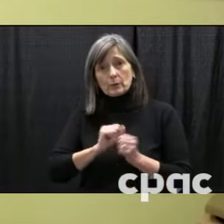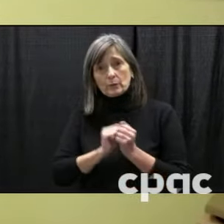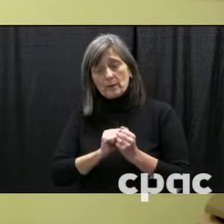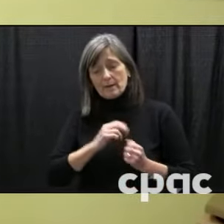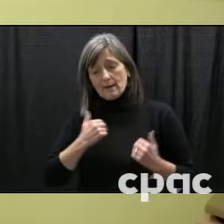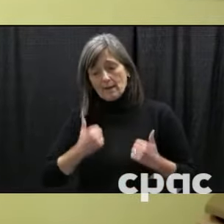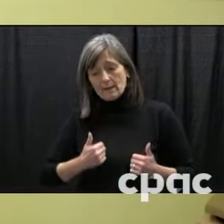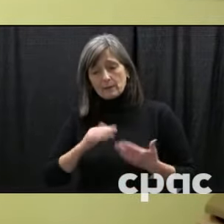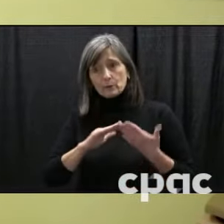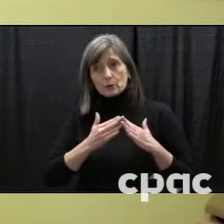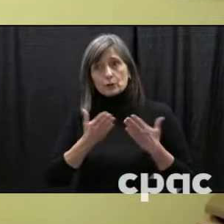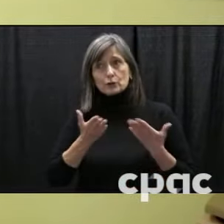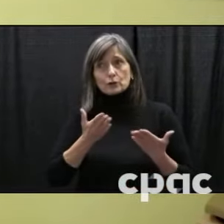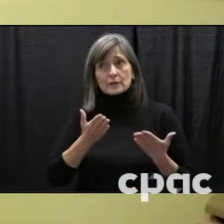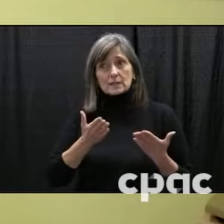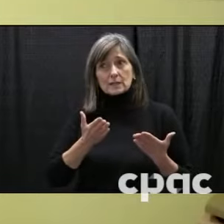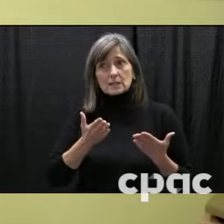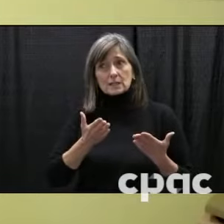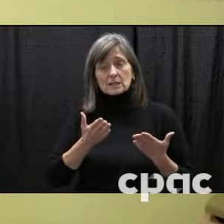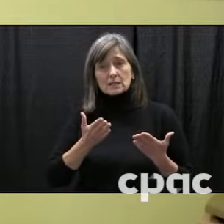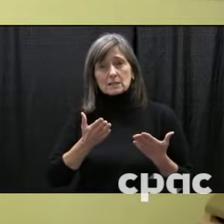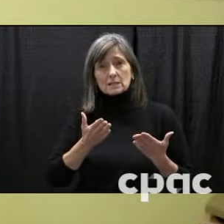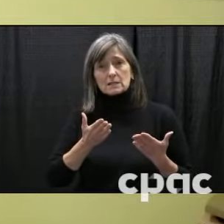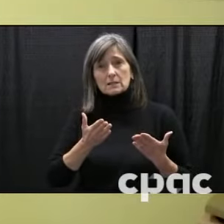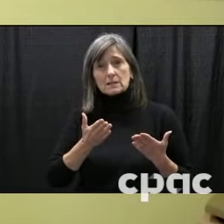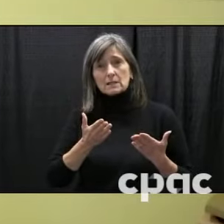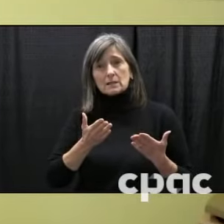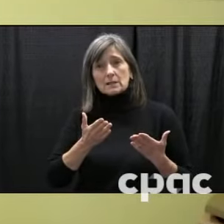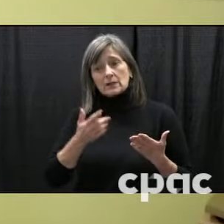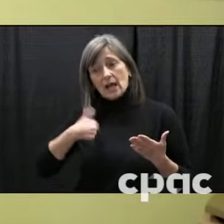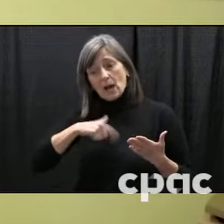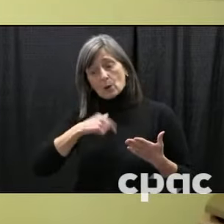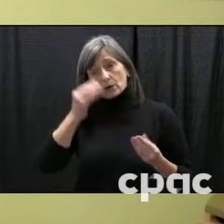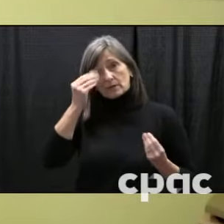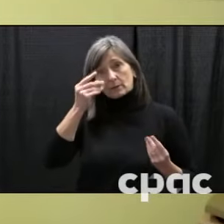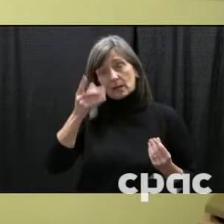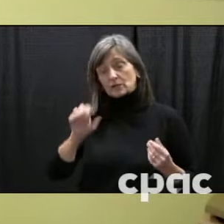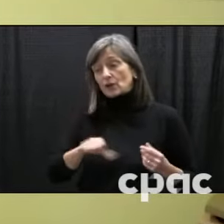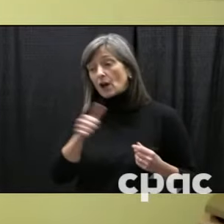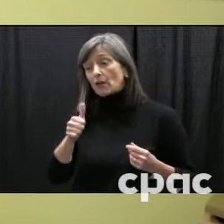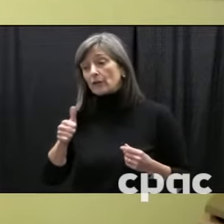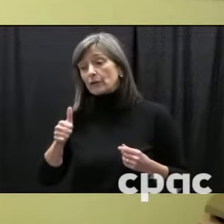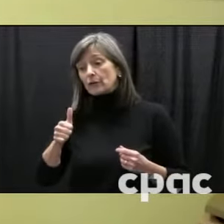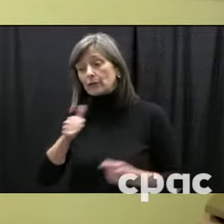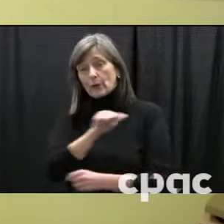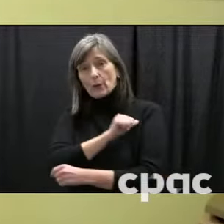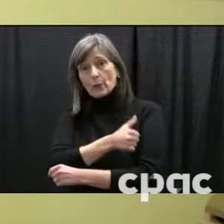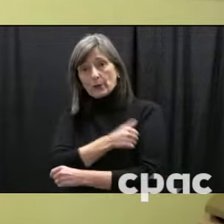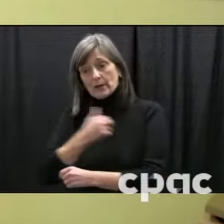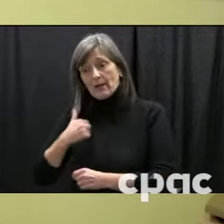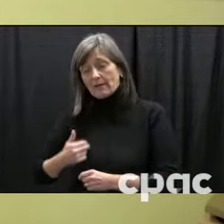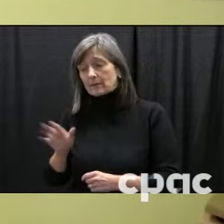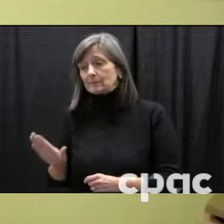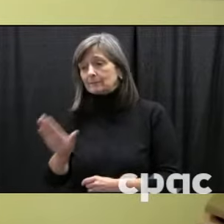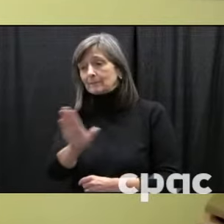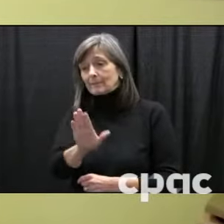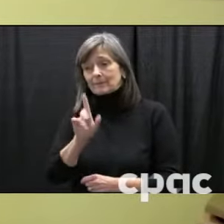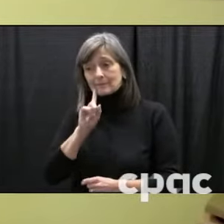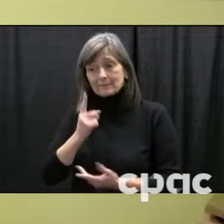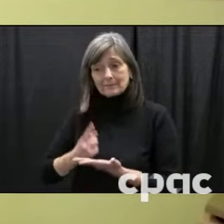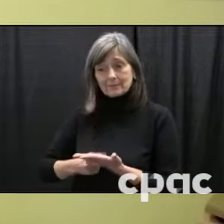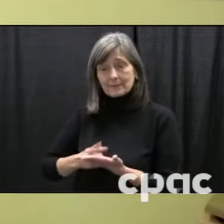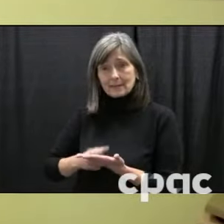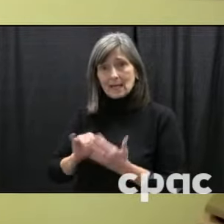Services, the Newfoundland and Labrador Centre for Health Information, and the other regional health authorities closely, and are